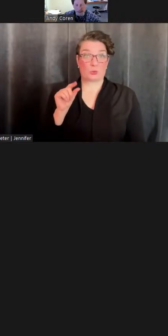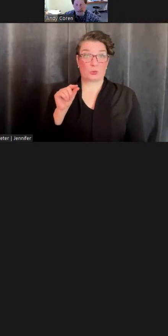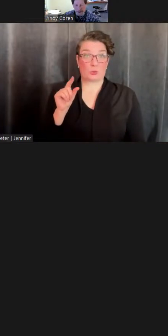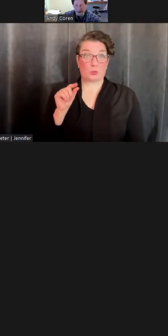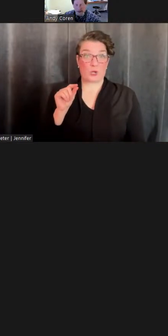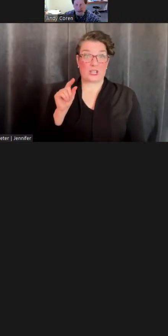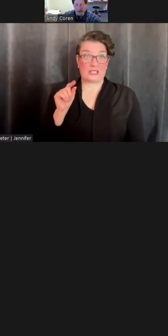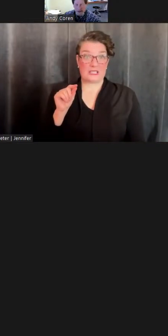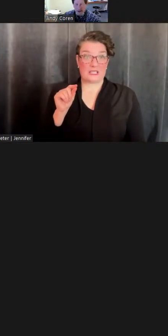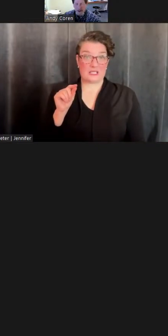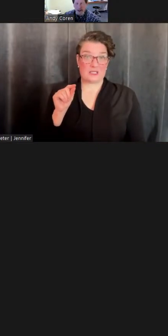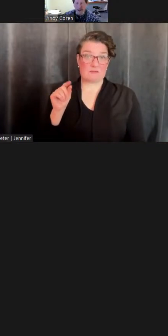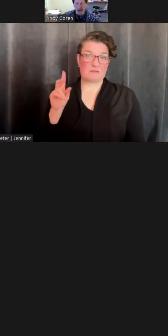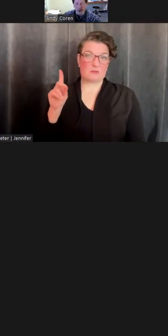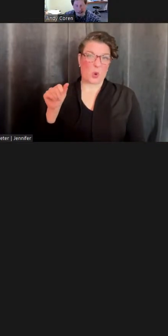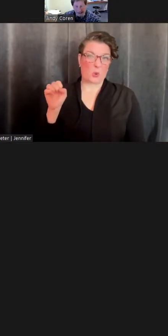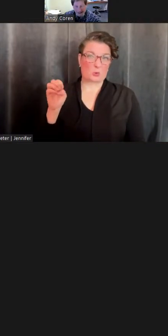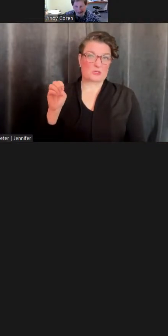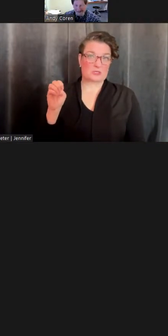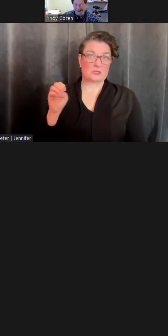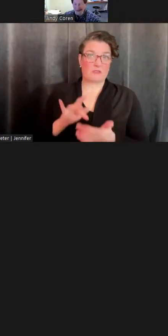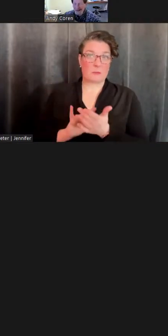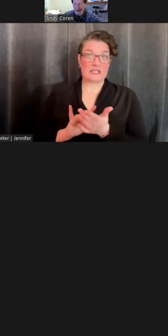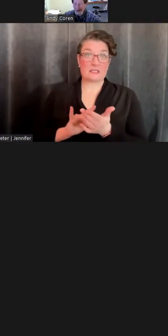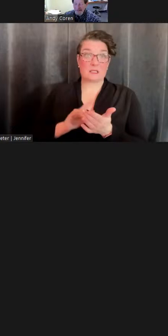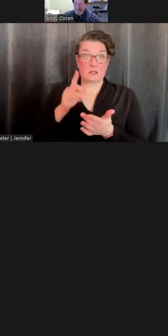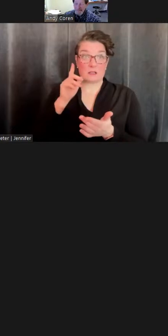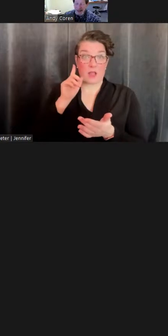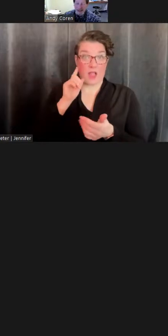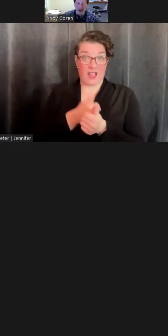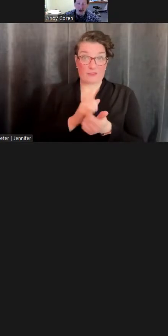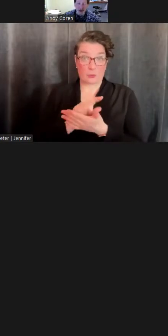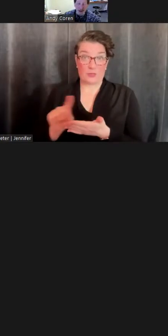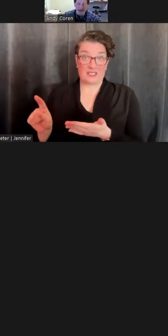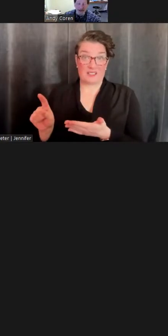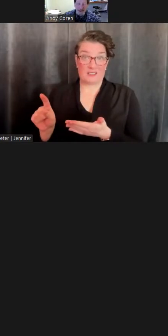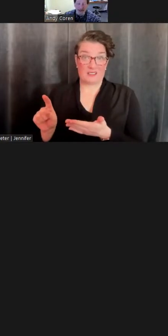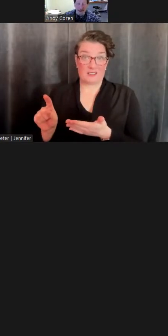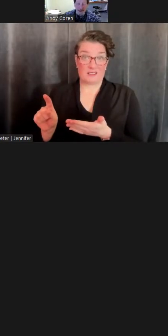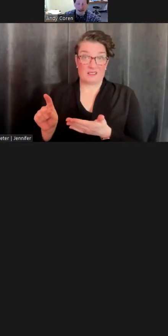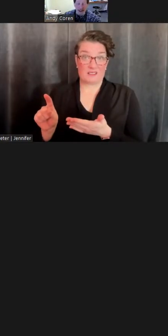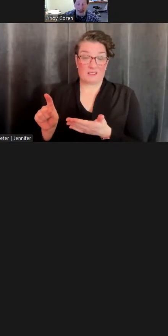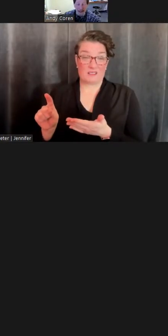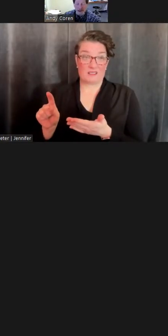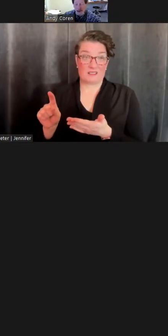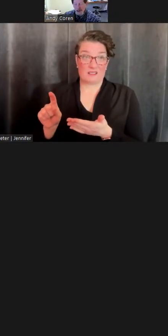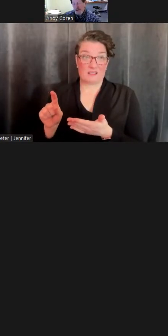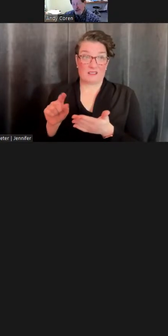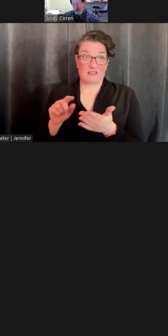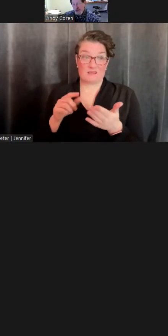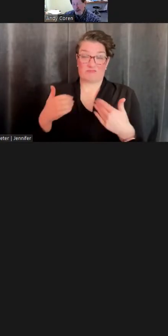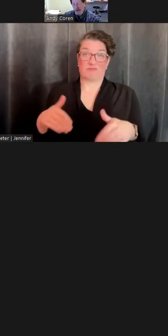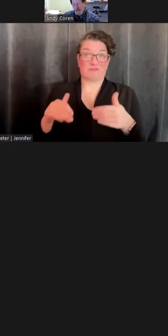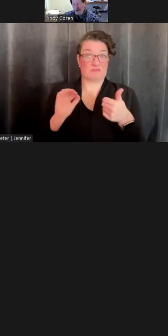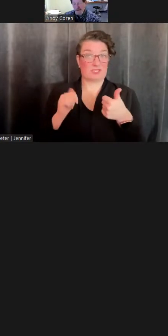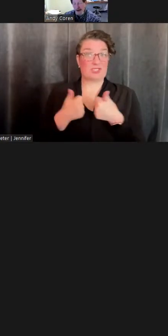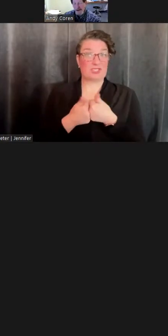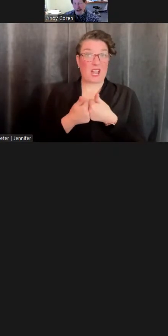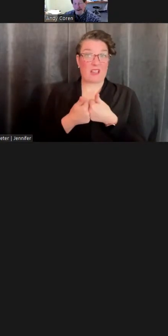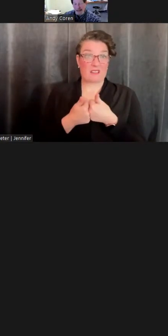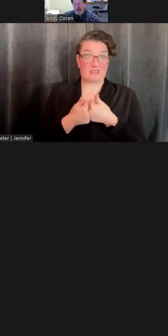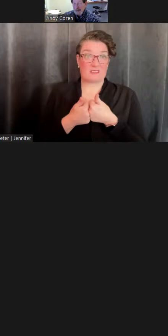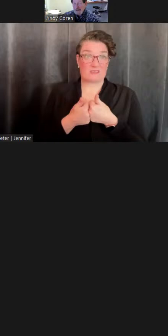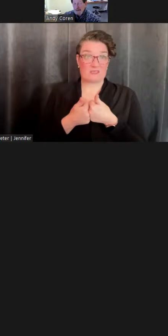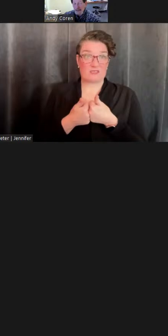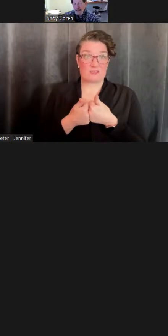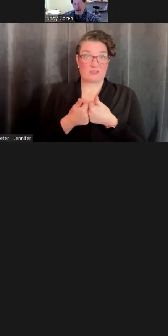courses of medicines each week. And so it's a challenge to figure out